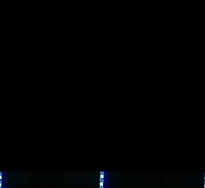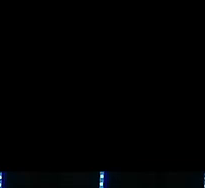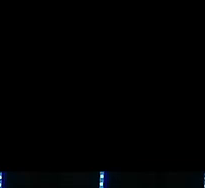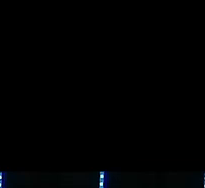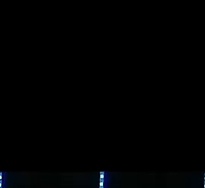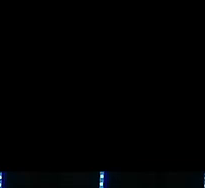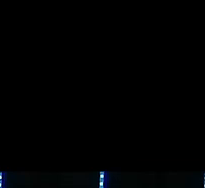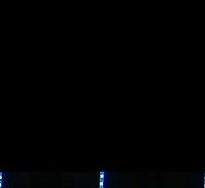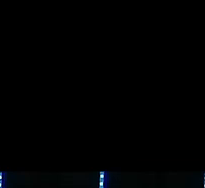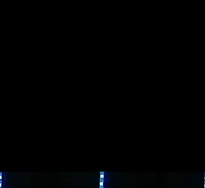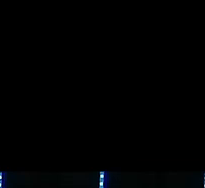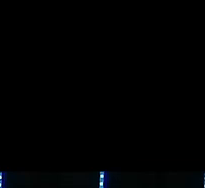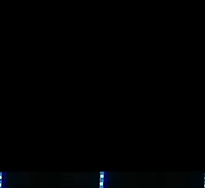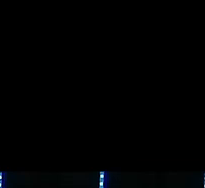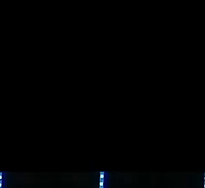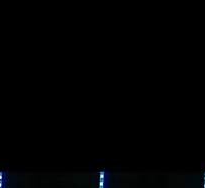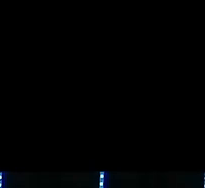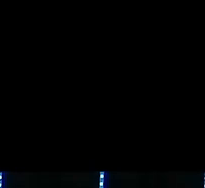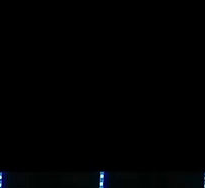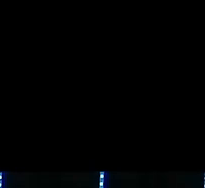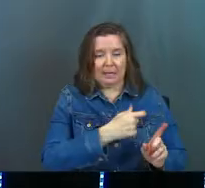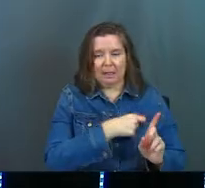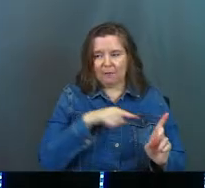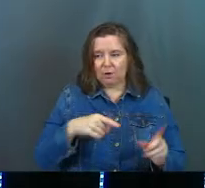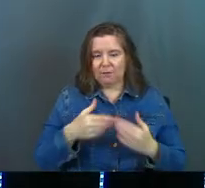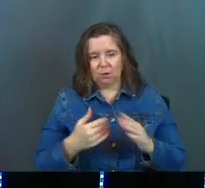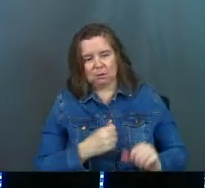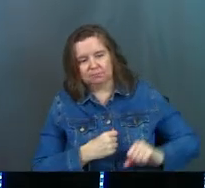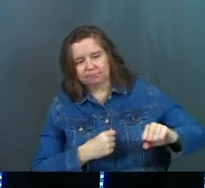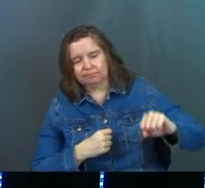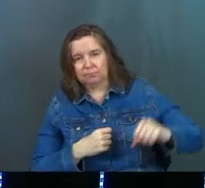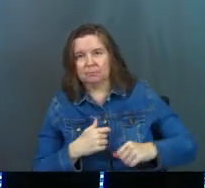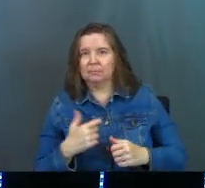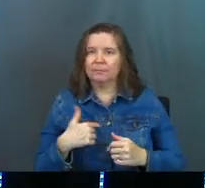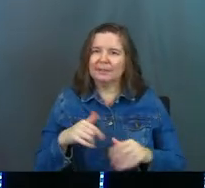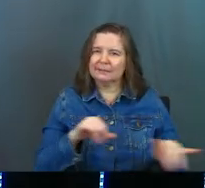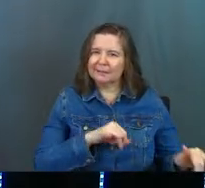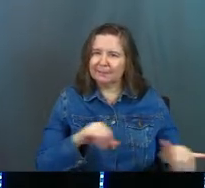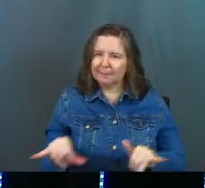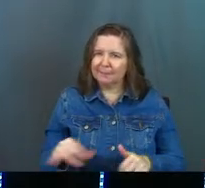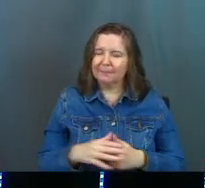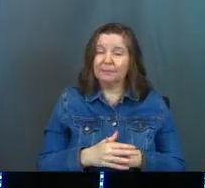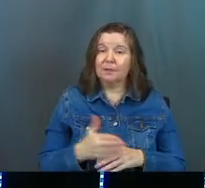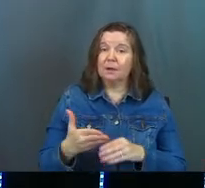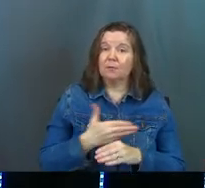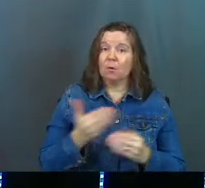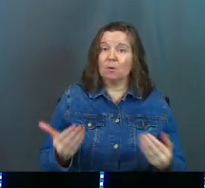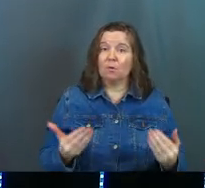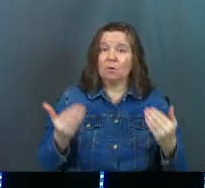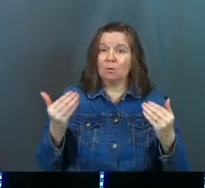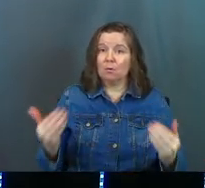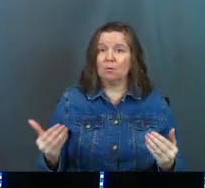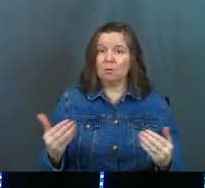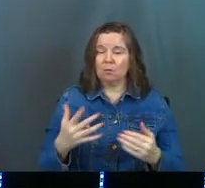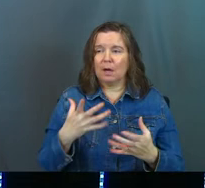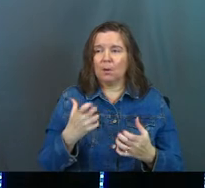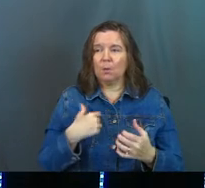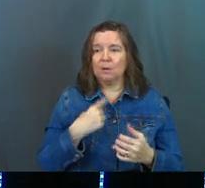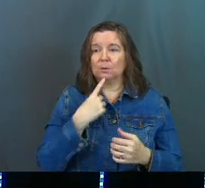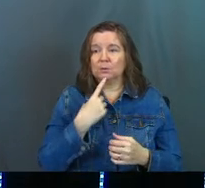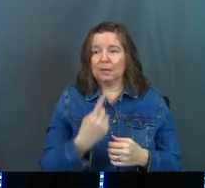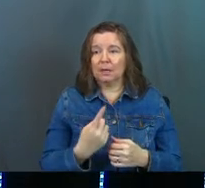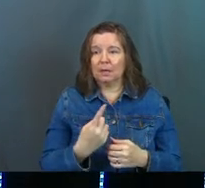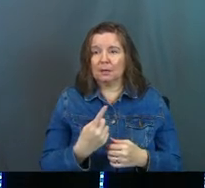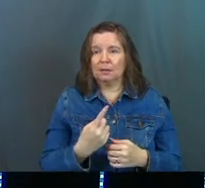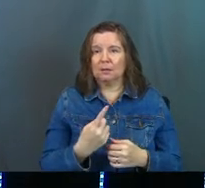This parable exists today so that we can learn from it. There's more. Now, before I go any further, I just want to